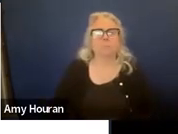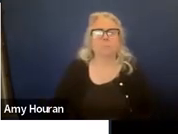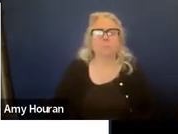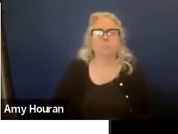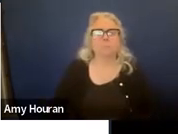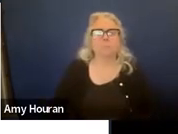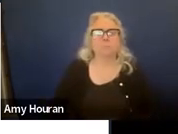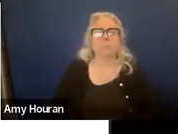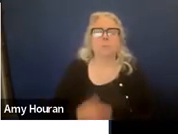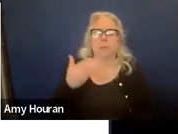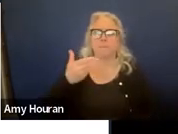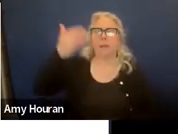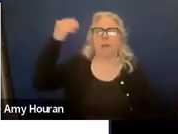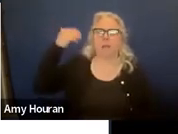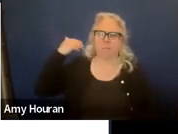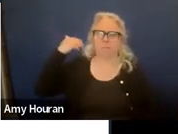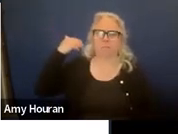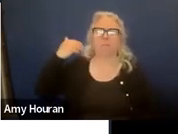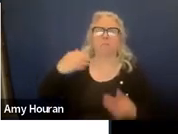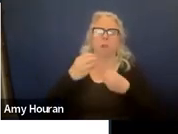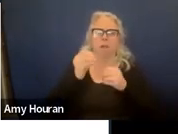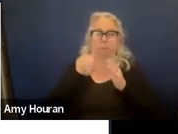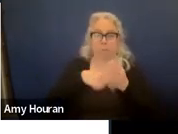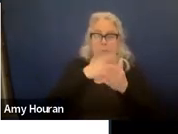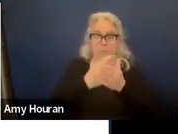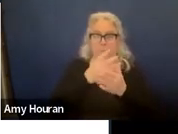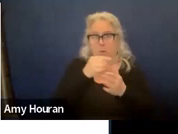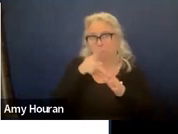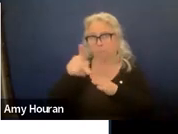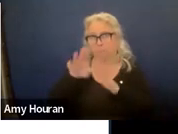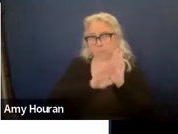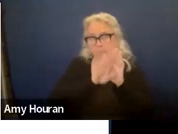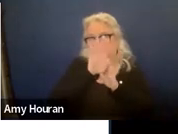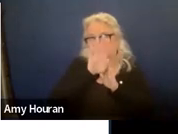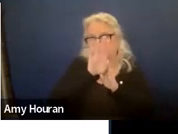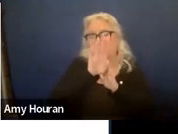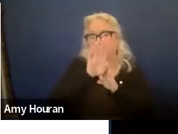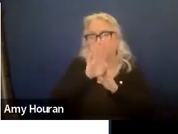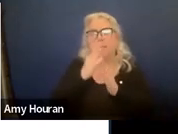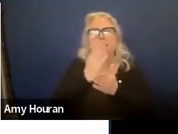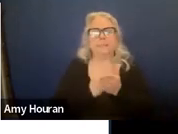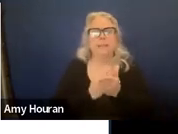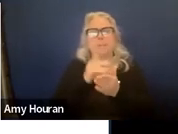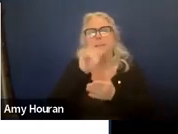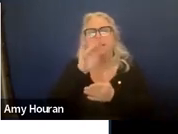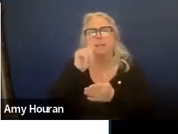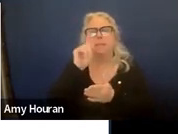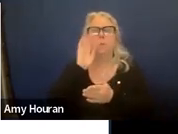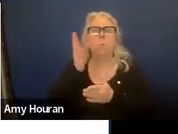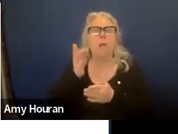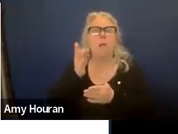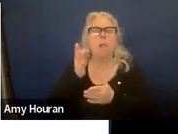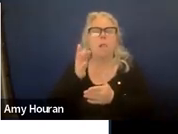These are our past office hours and professional development. So some of these links will bring you to